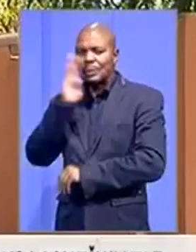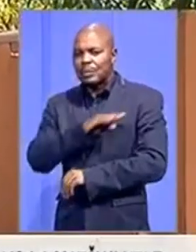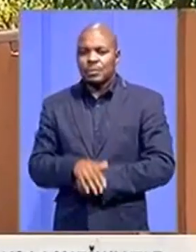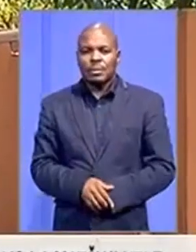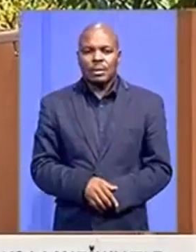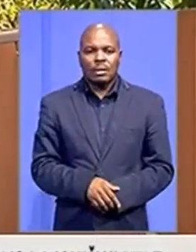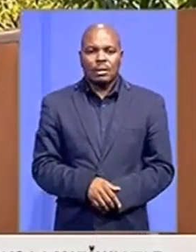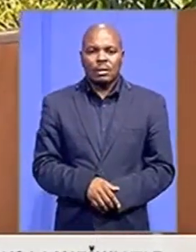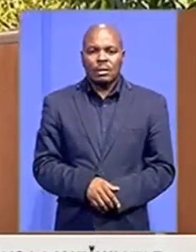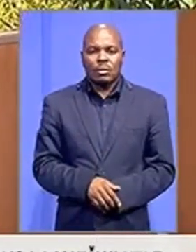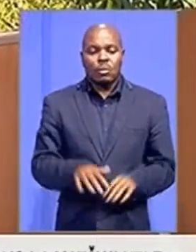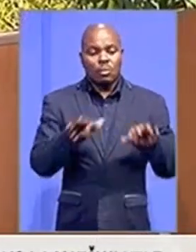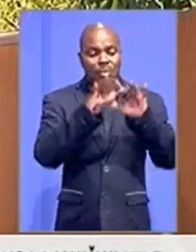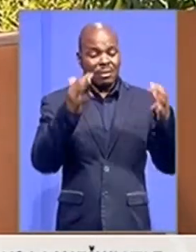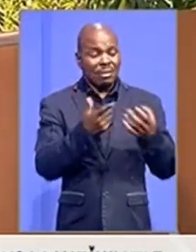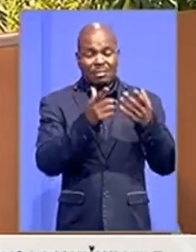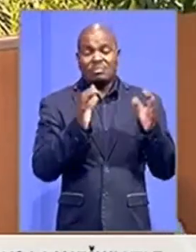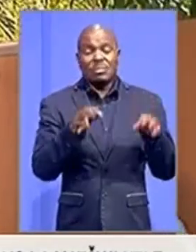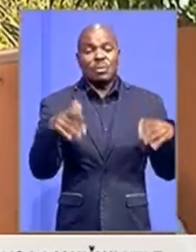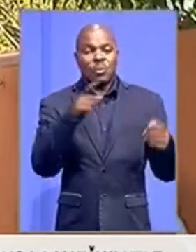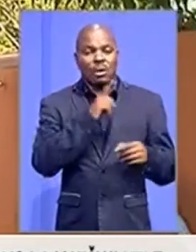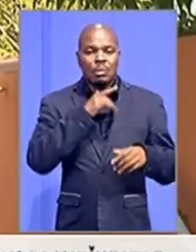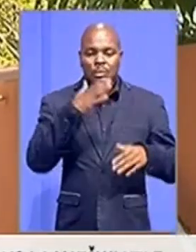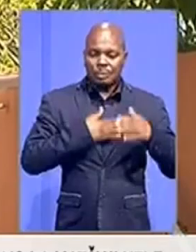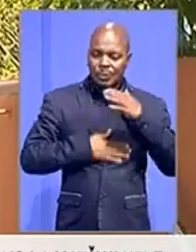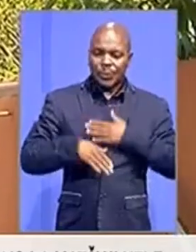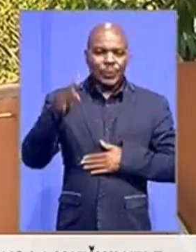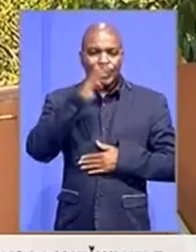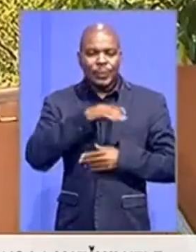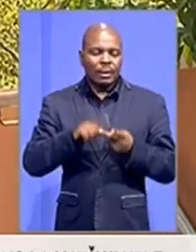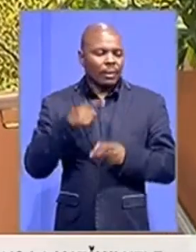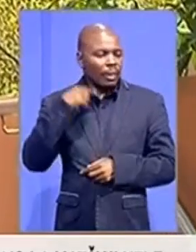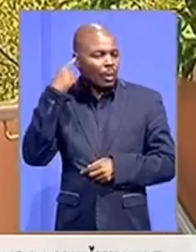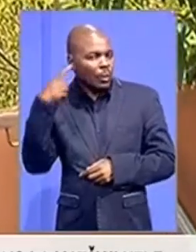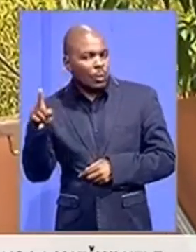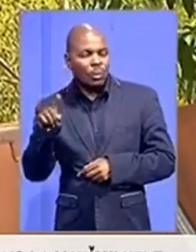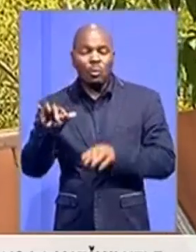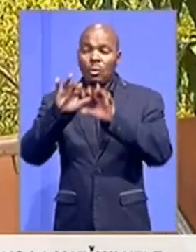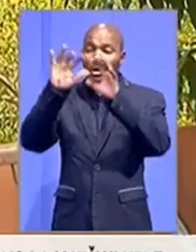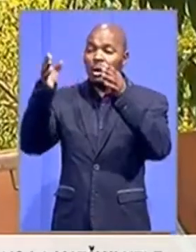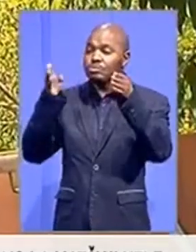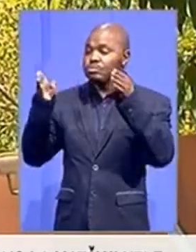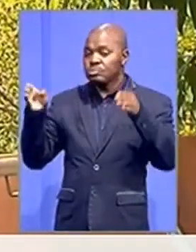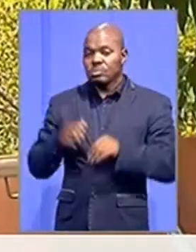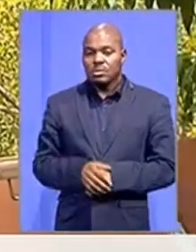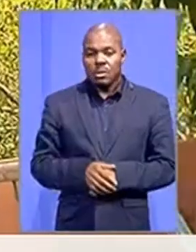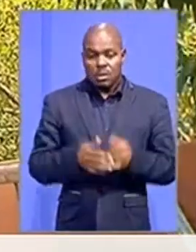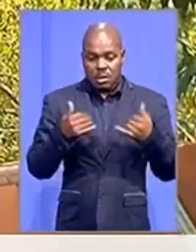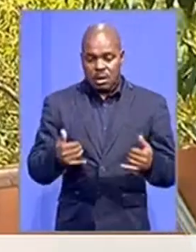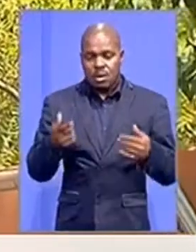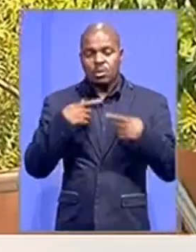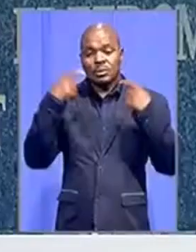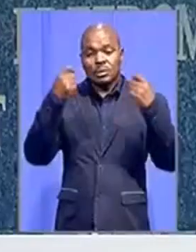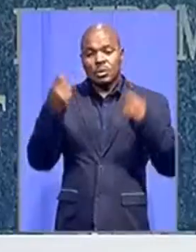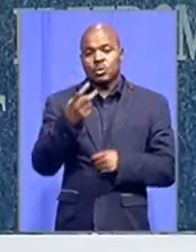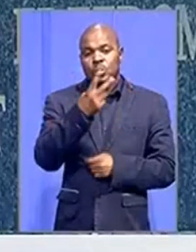still live in a polarized world where mounting intolerance and ignorance have spread all over the globe. As we commemorate the